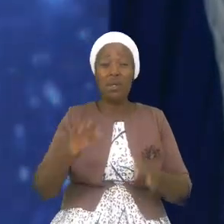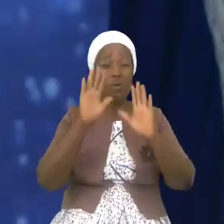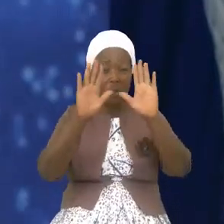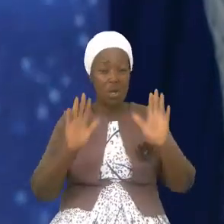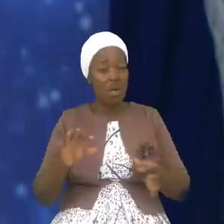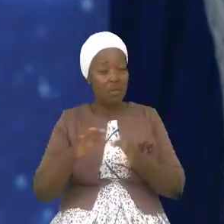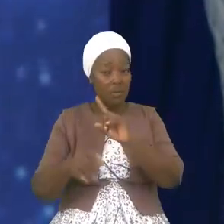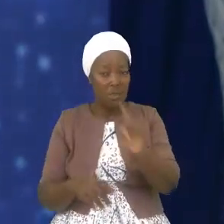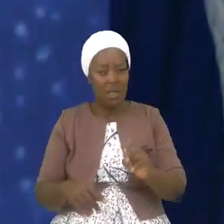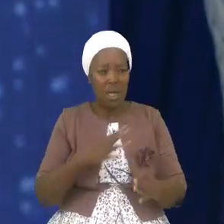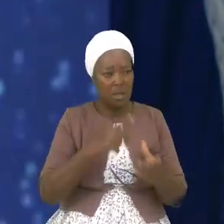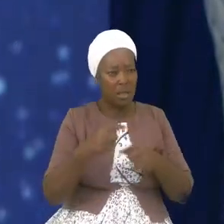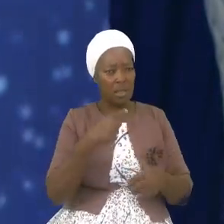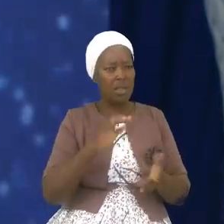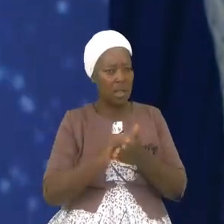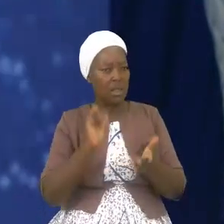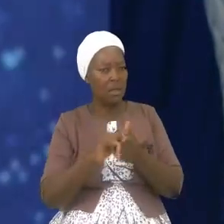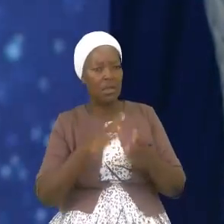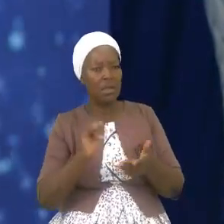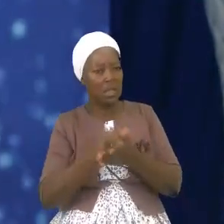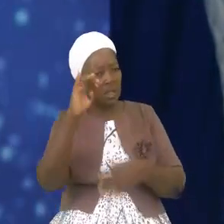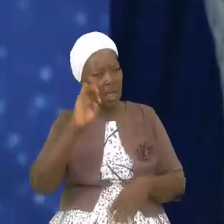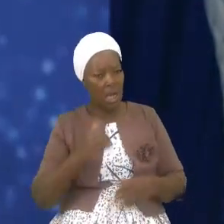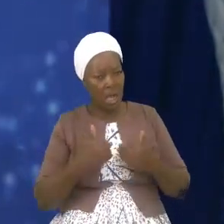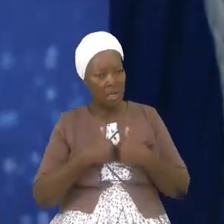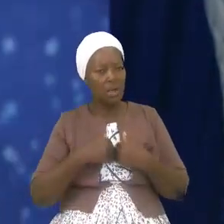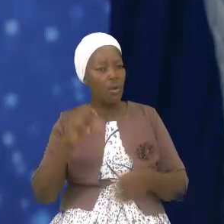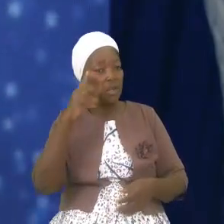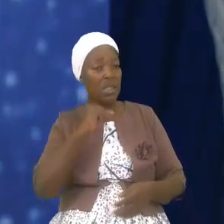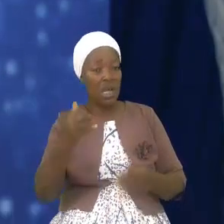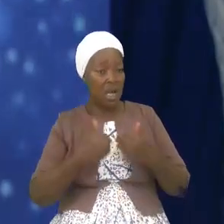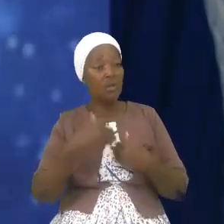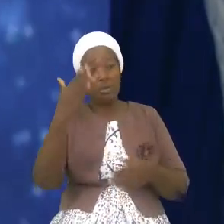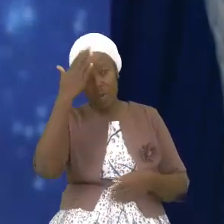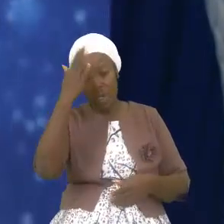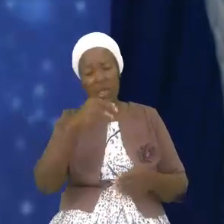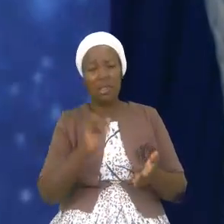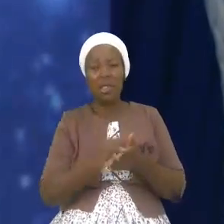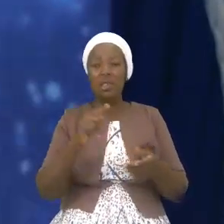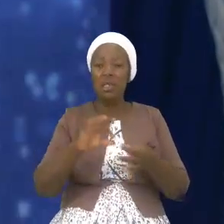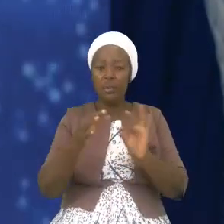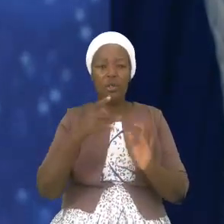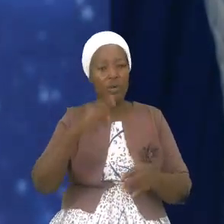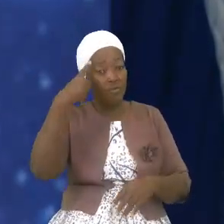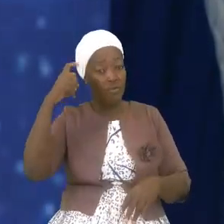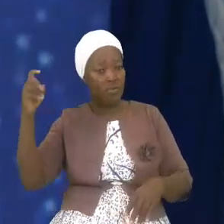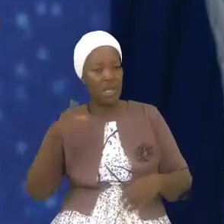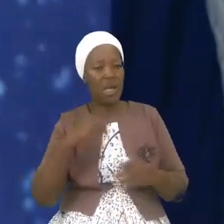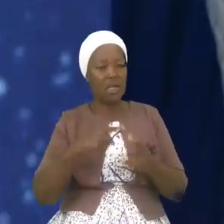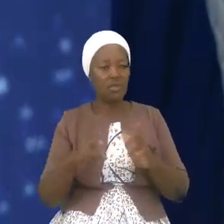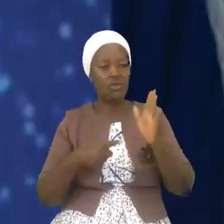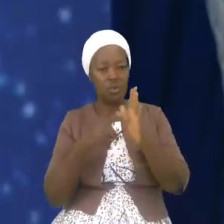knowledge, and the interpretation of dreams, and the showing of hard sentences.